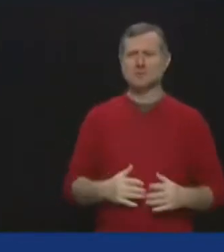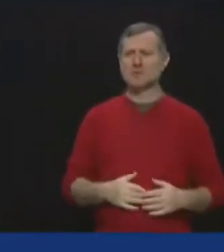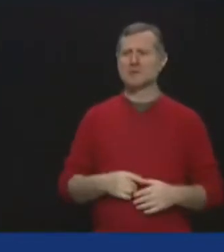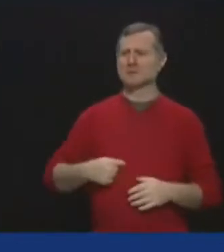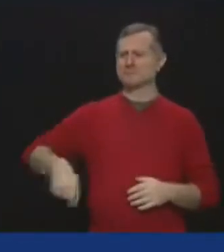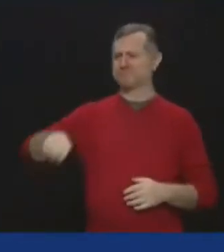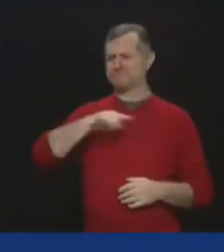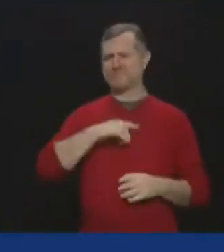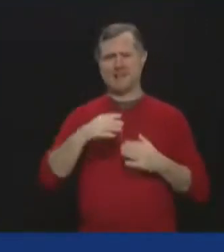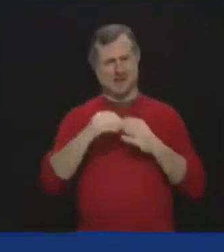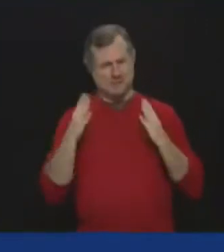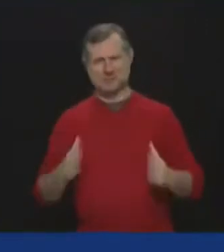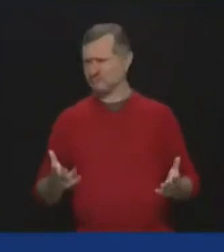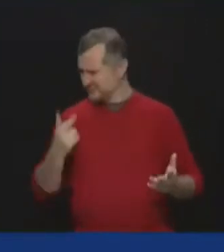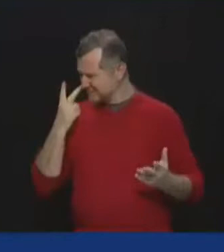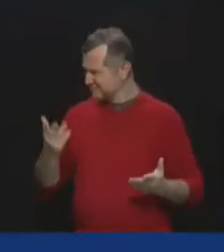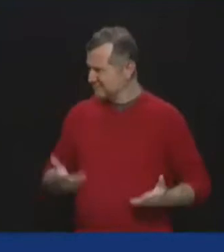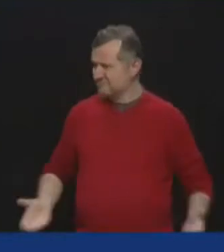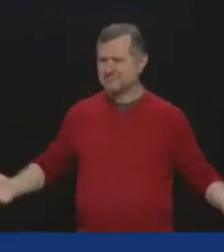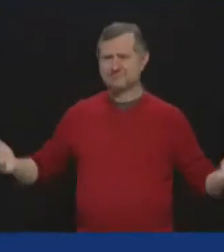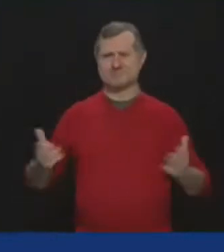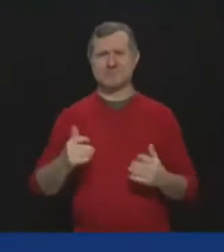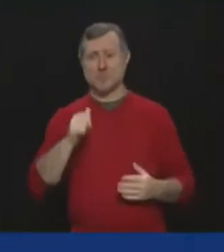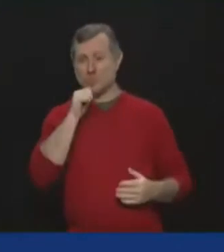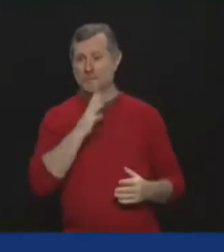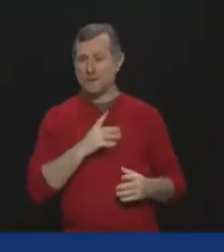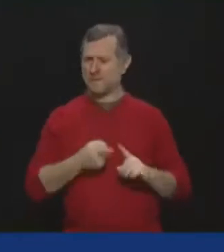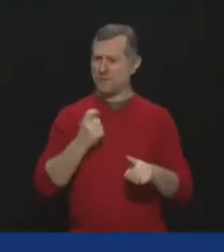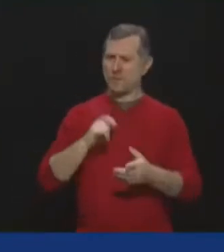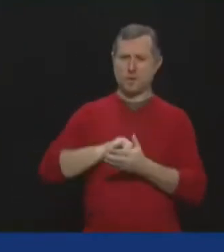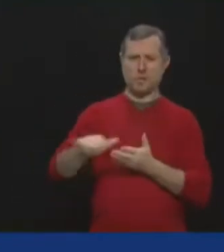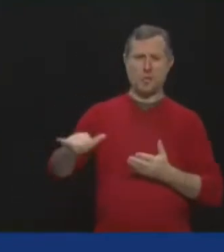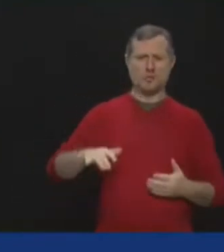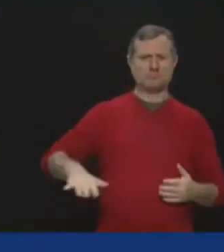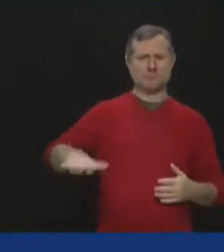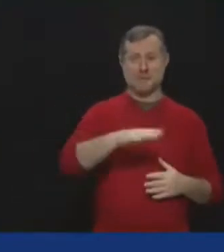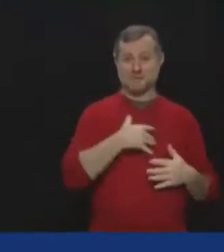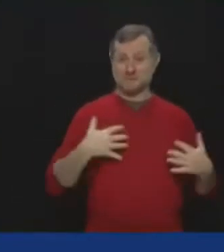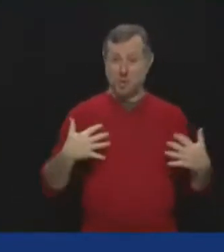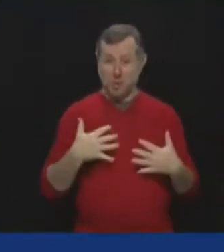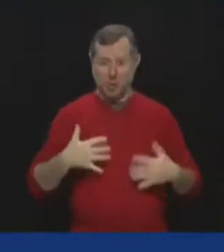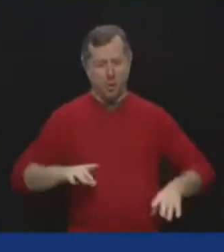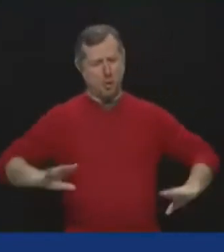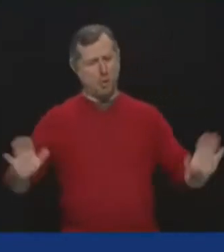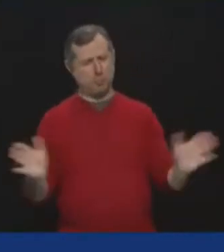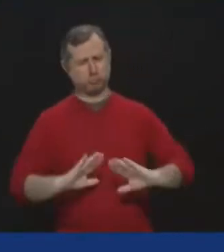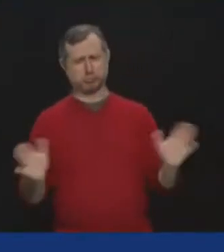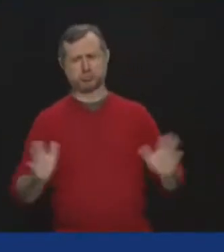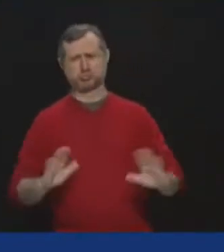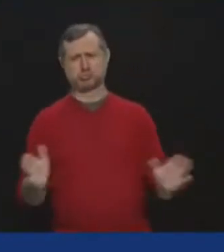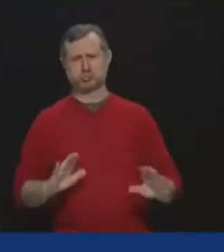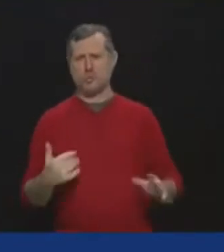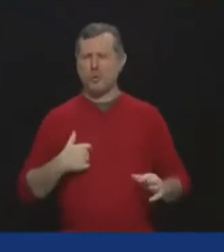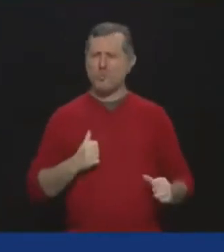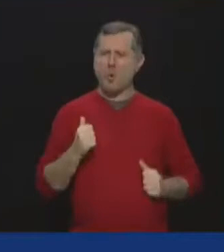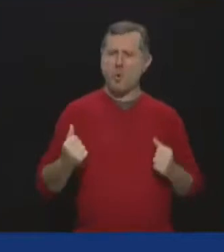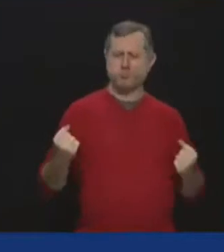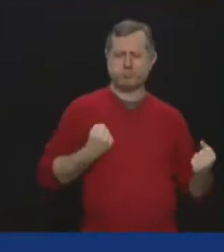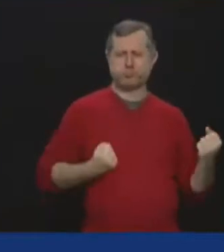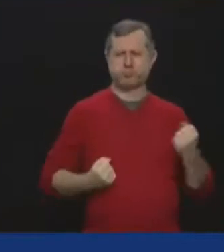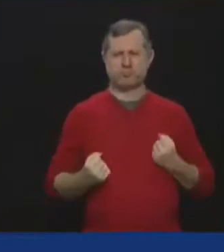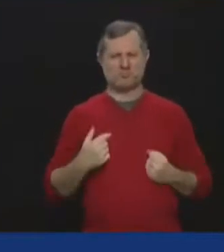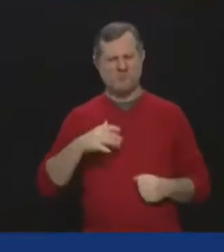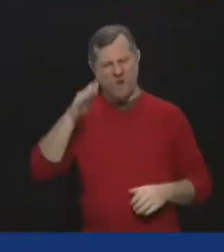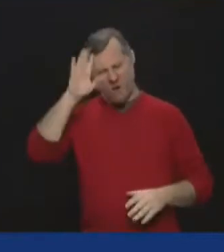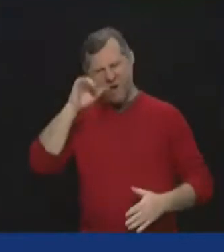here. Women of New York State are fearless. They are bold. They will not be turned back. We will